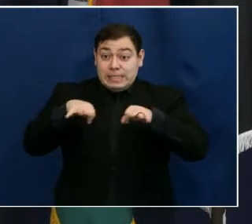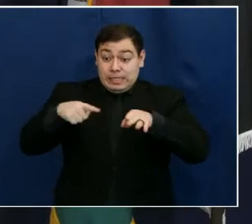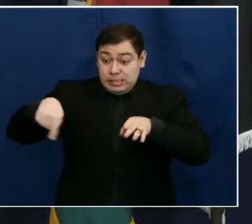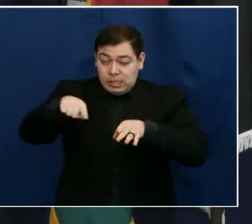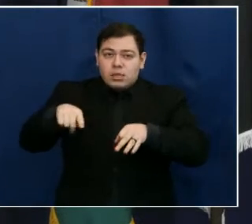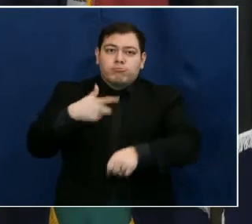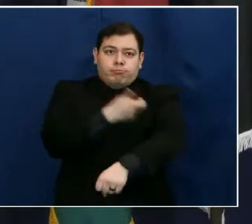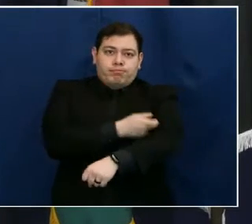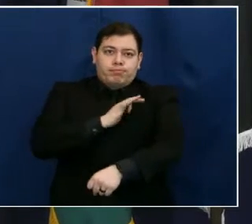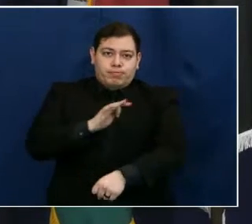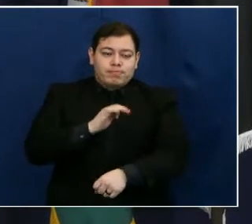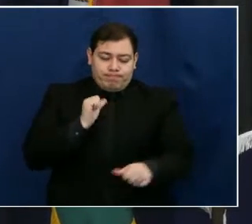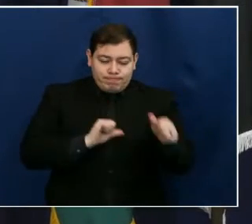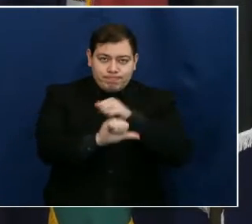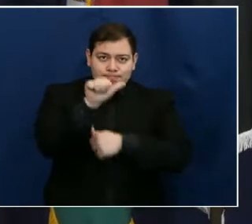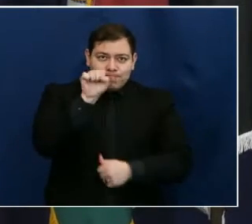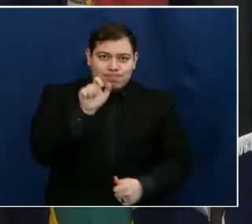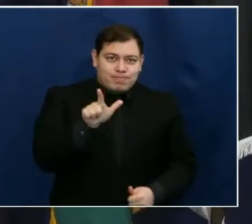Thank you.